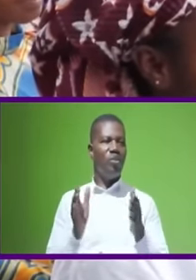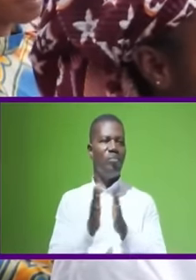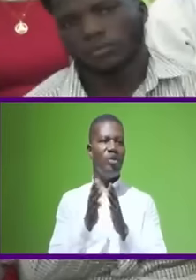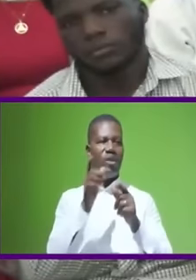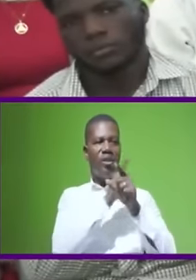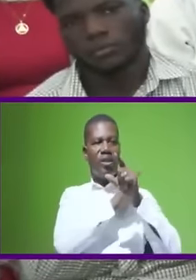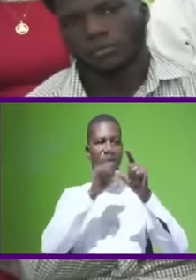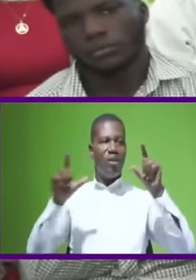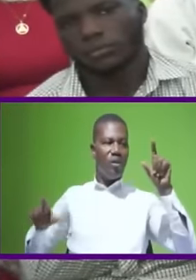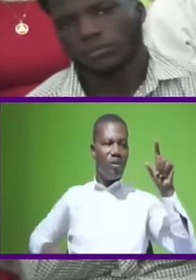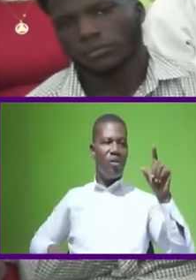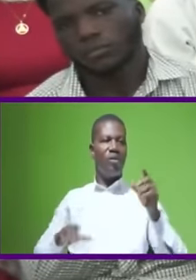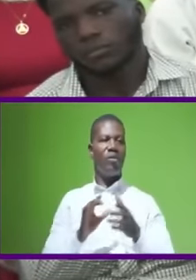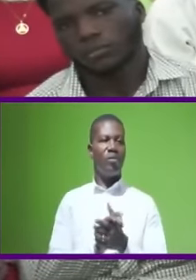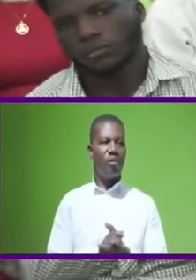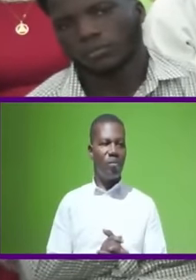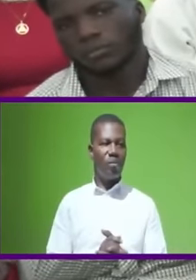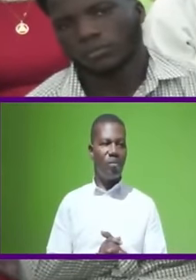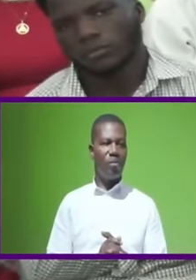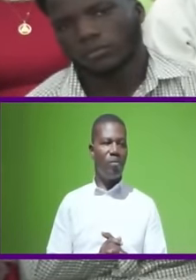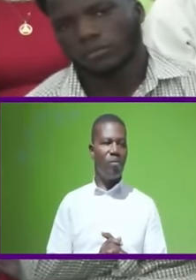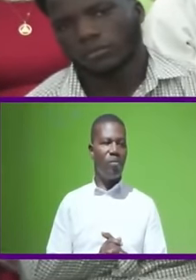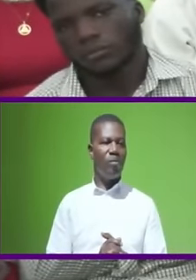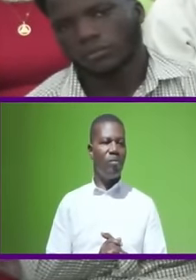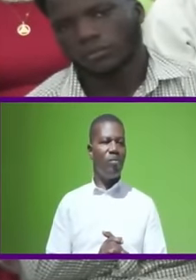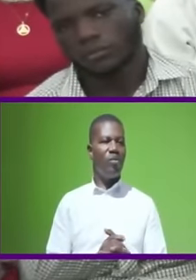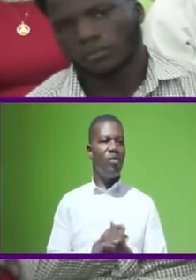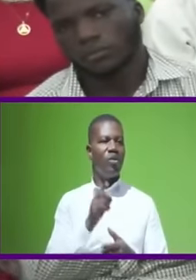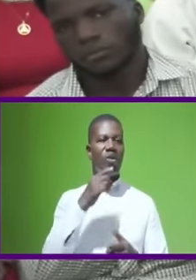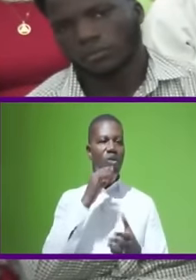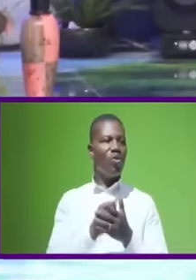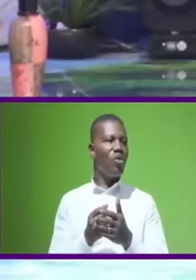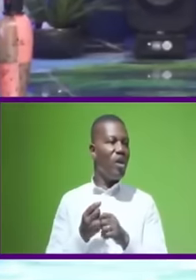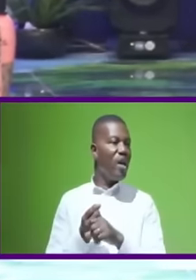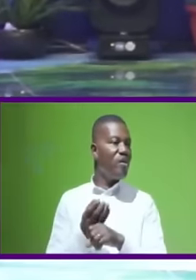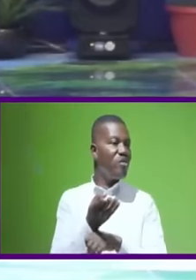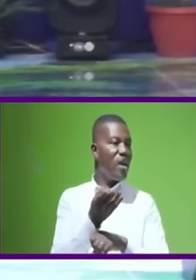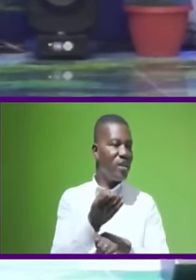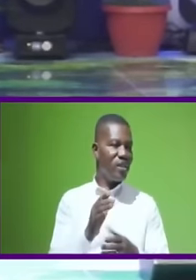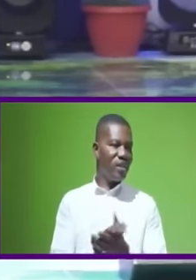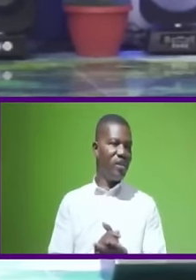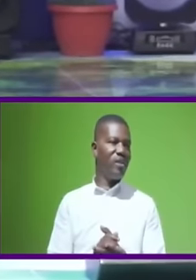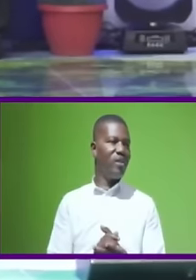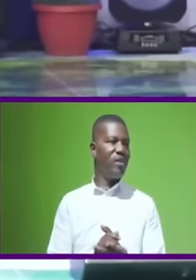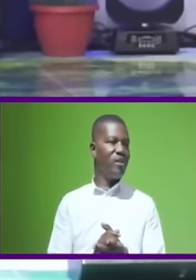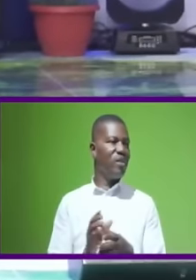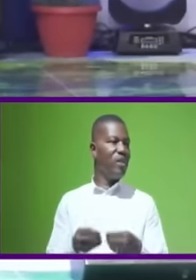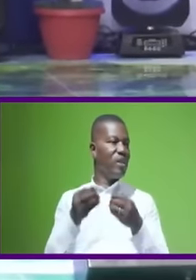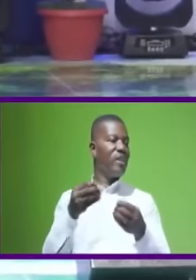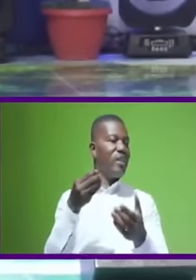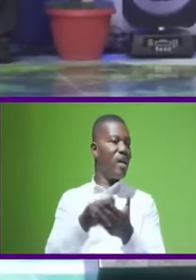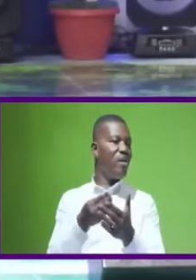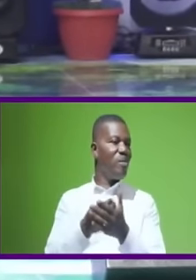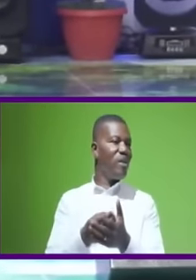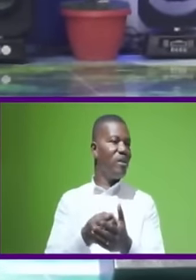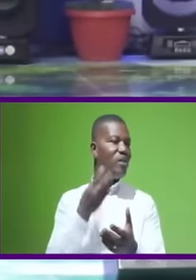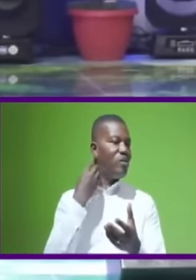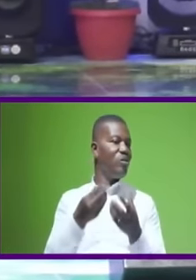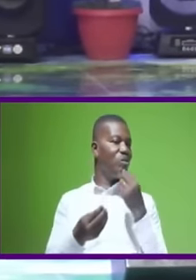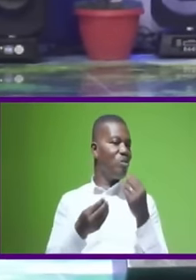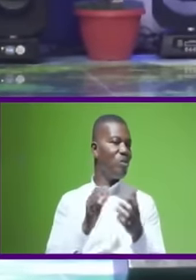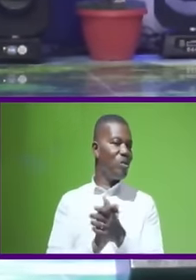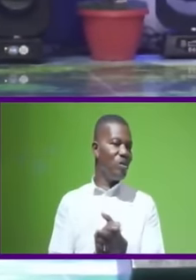Lord. Hallelujah. Anyanka ube to me for say first canon account sika huna fire